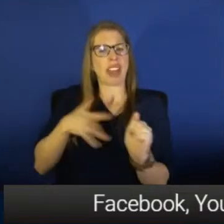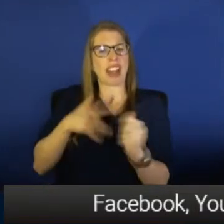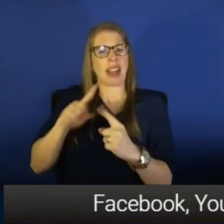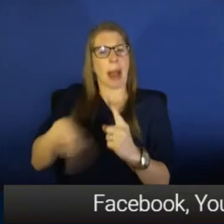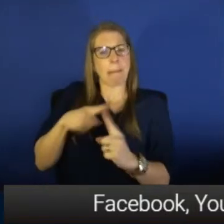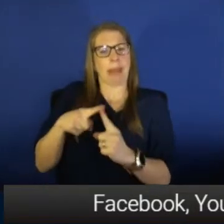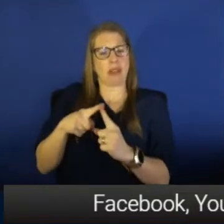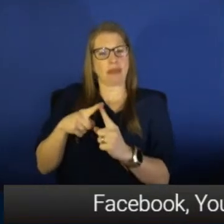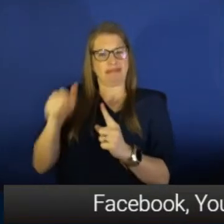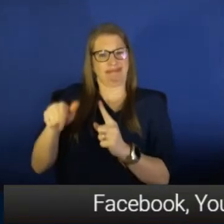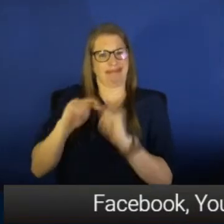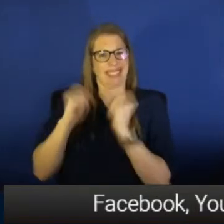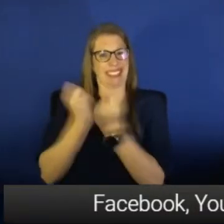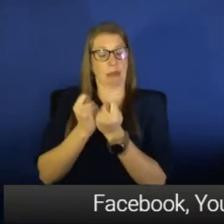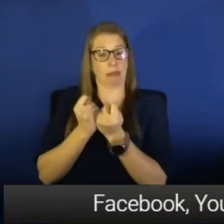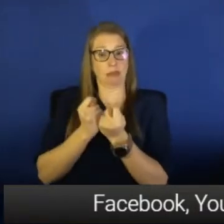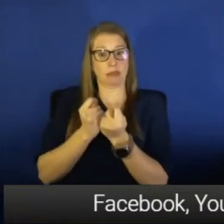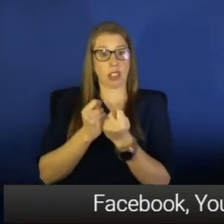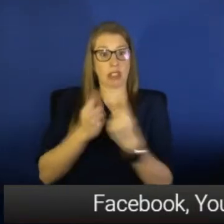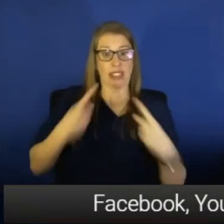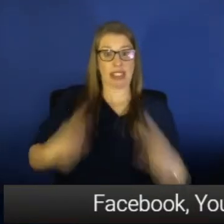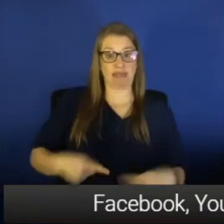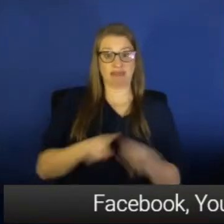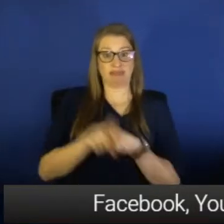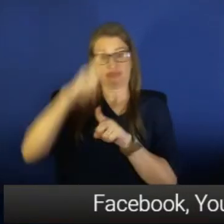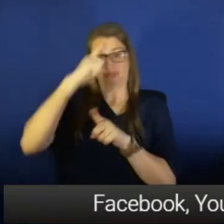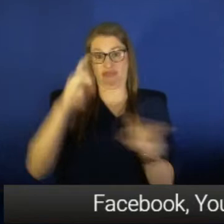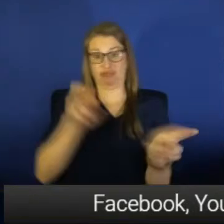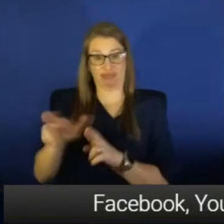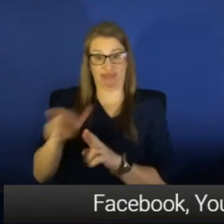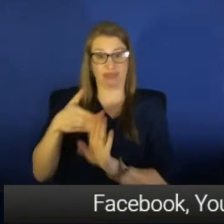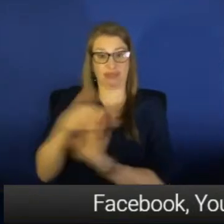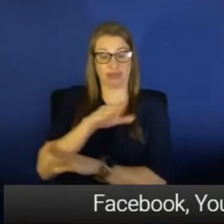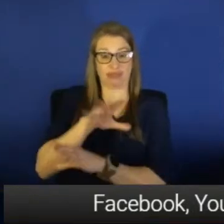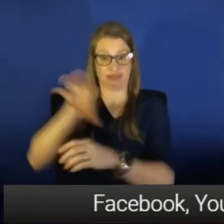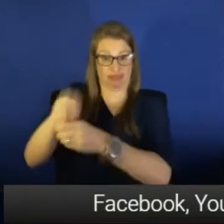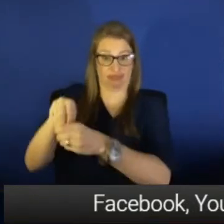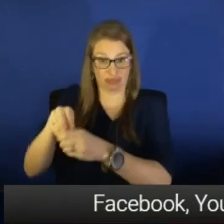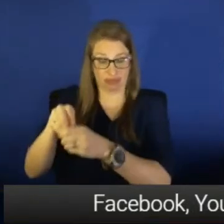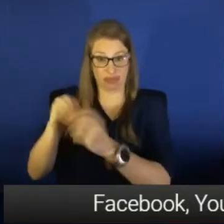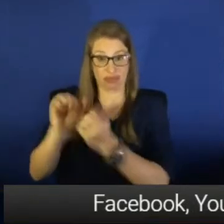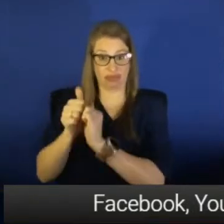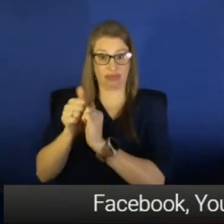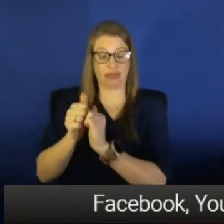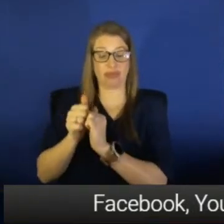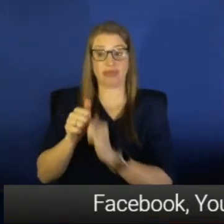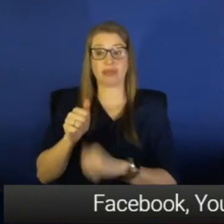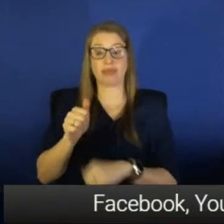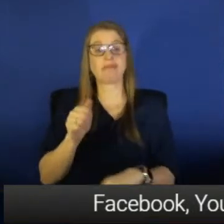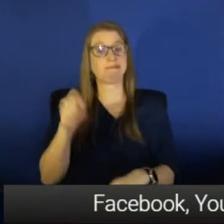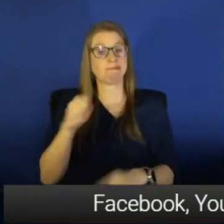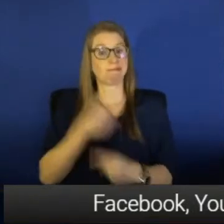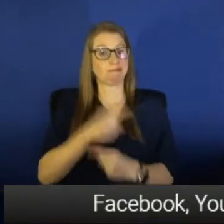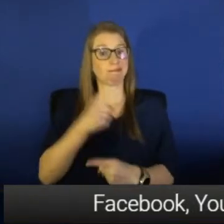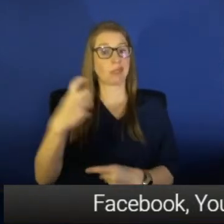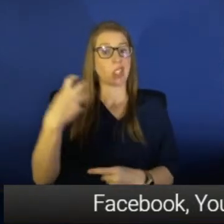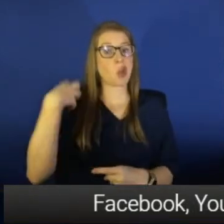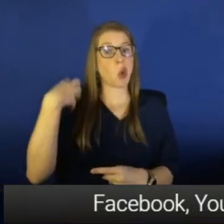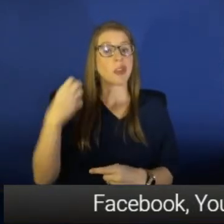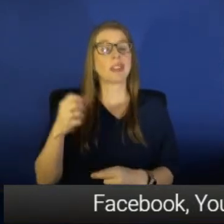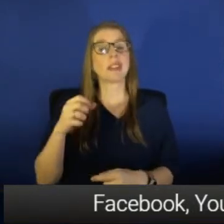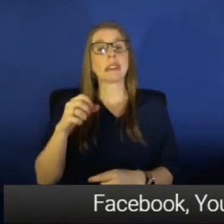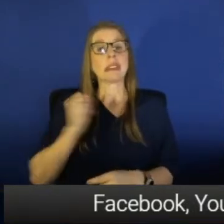prepared? Yeah, I think it says a lot about certainly the coaching staff, the members on the team,